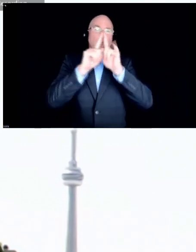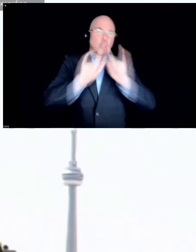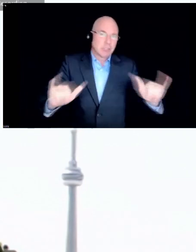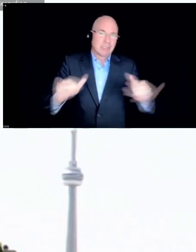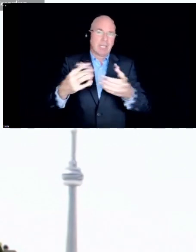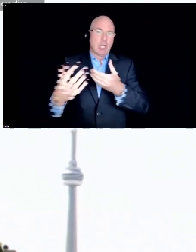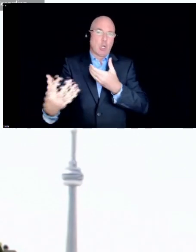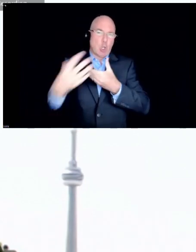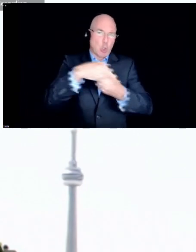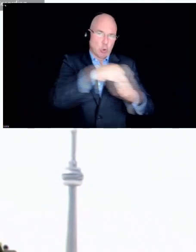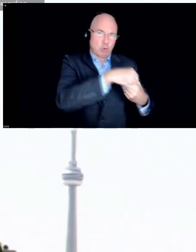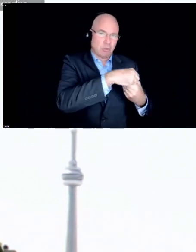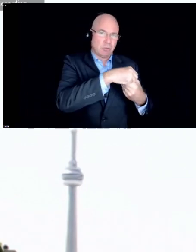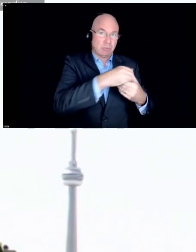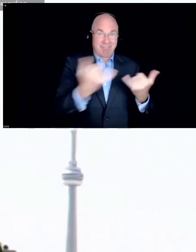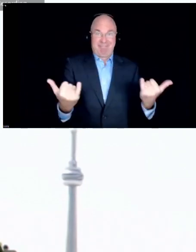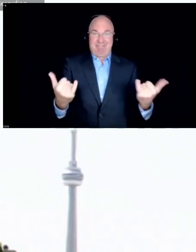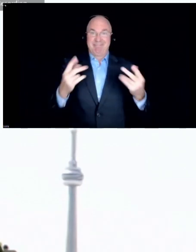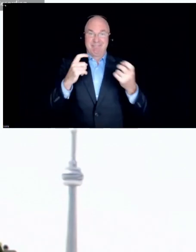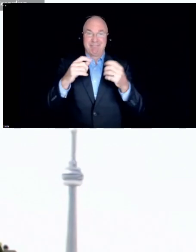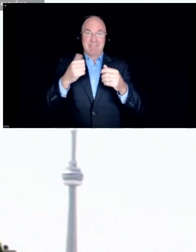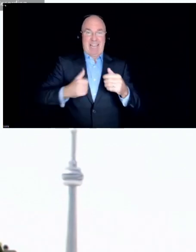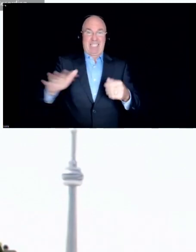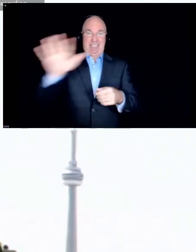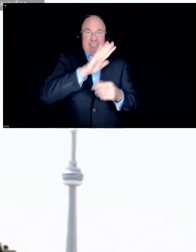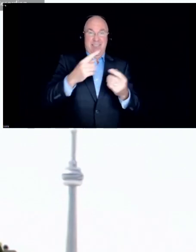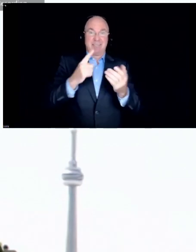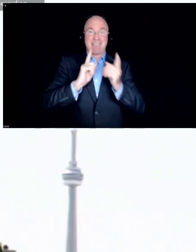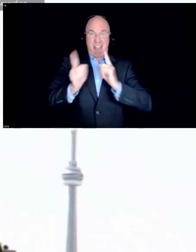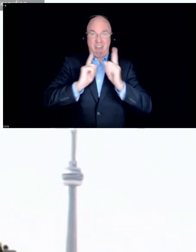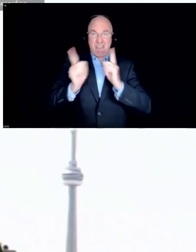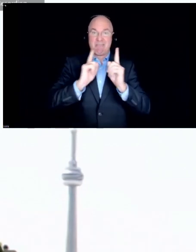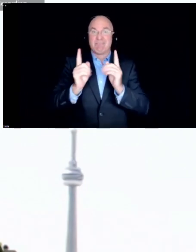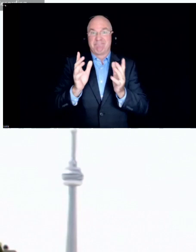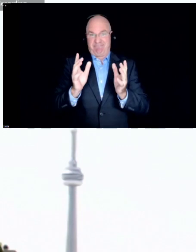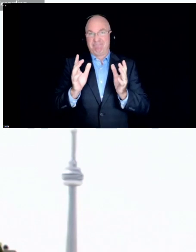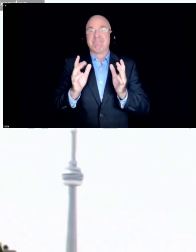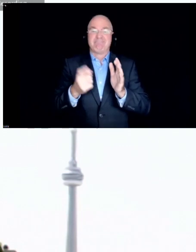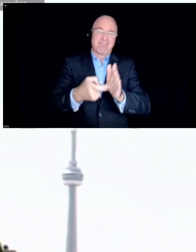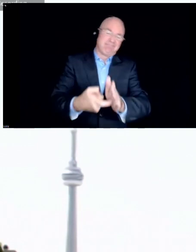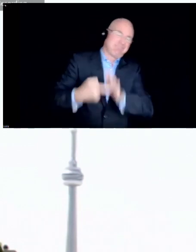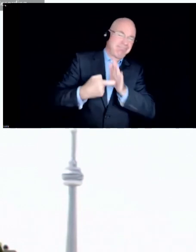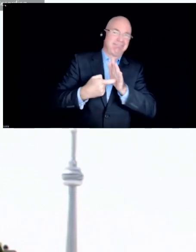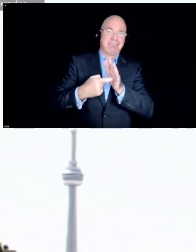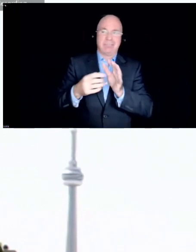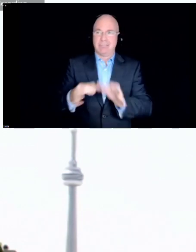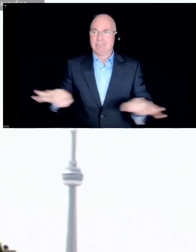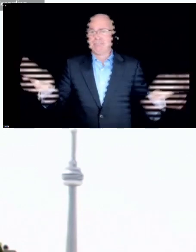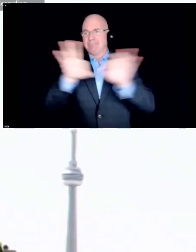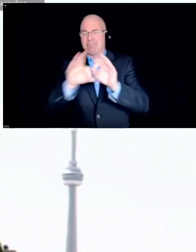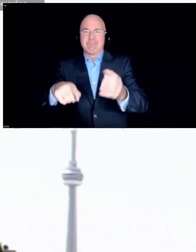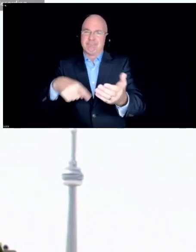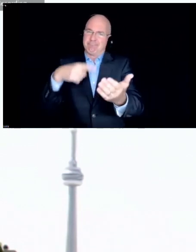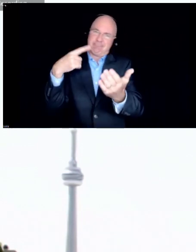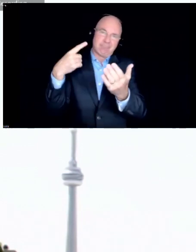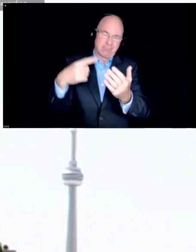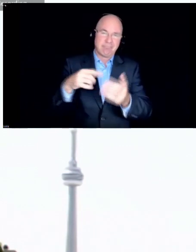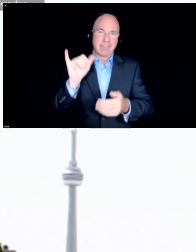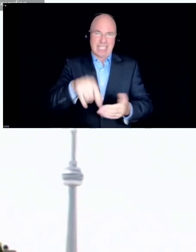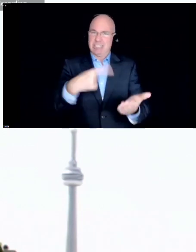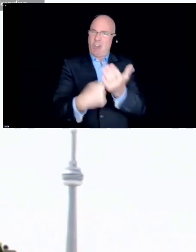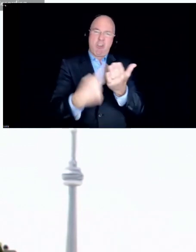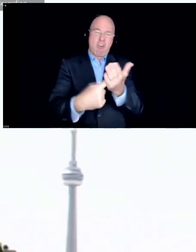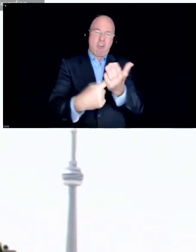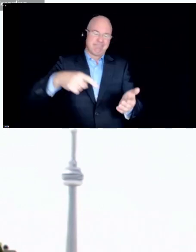So today's national dialogue is urgently needed. I'd like to congratulate the organizers of this